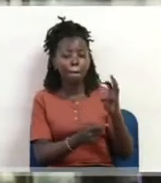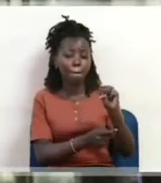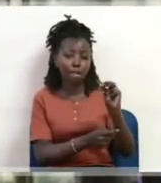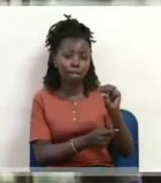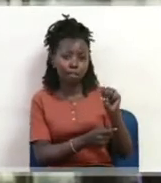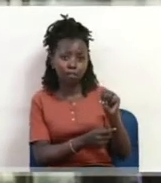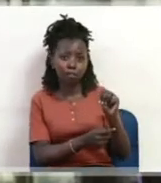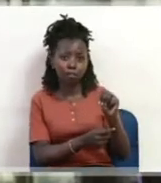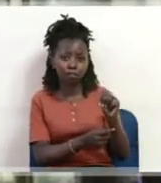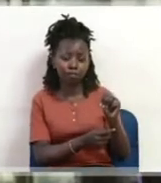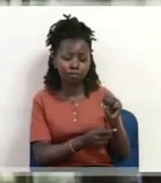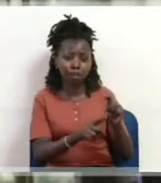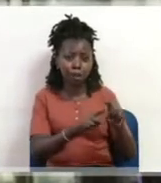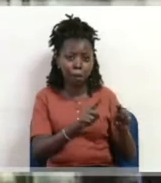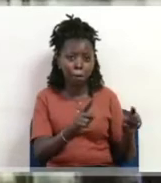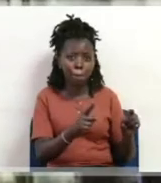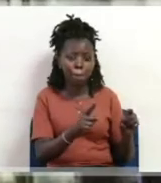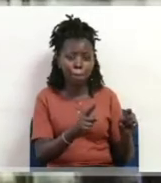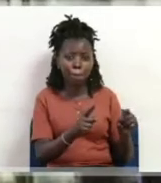And less than 50,000